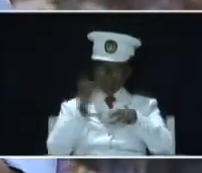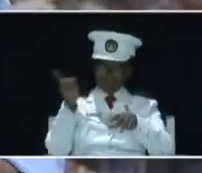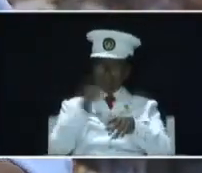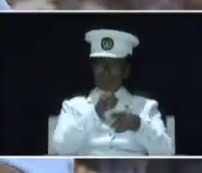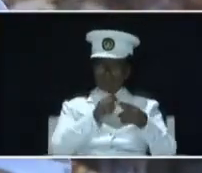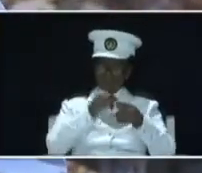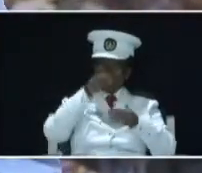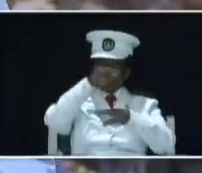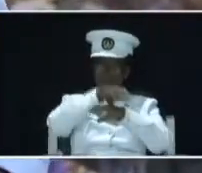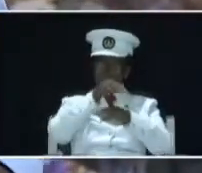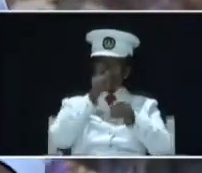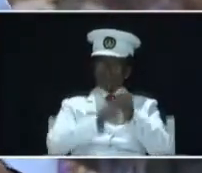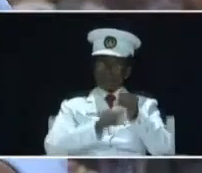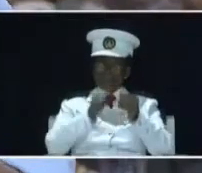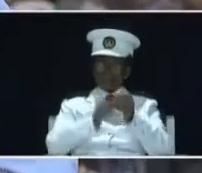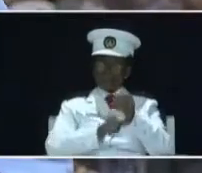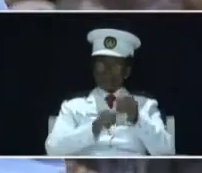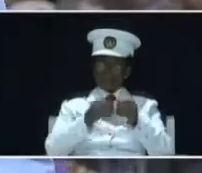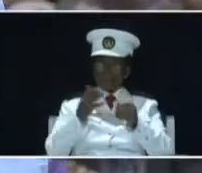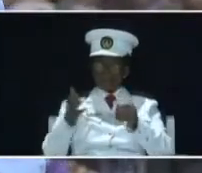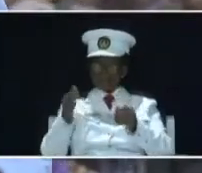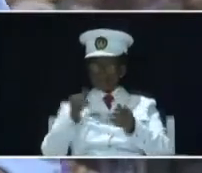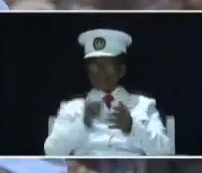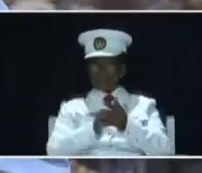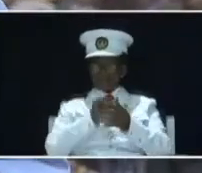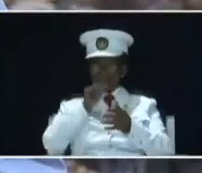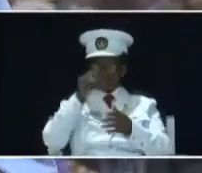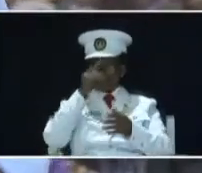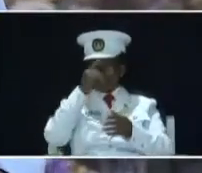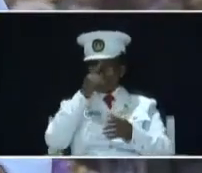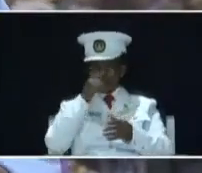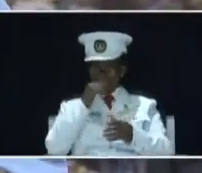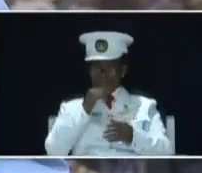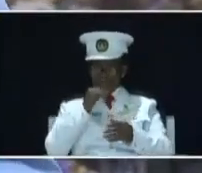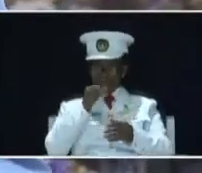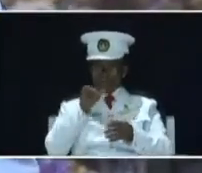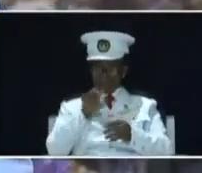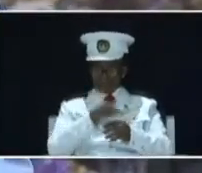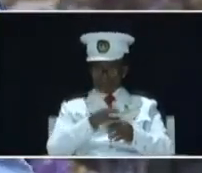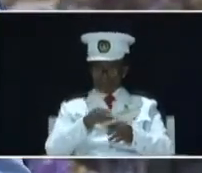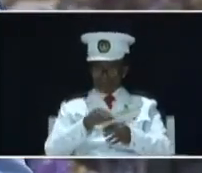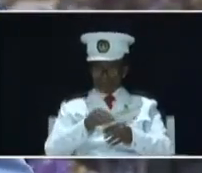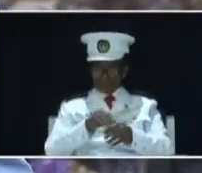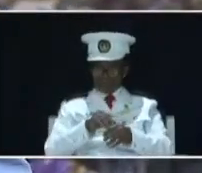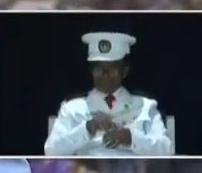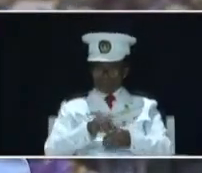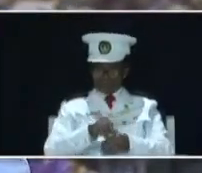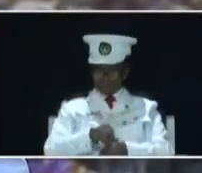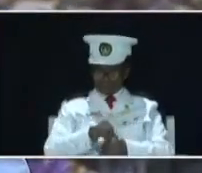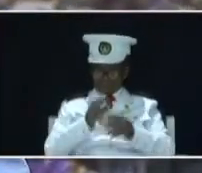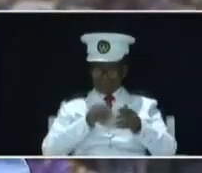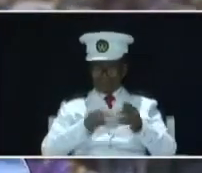everything that is divine will begin to flow through you.